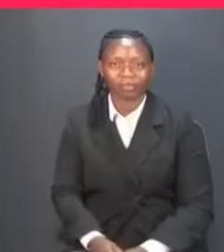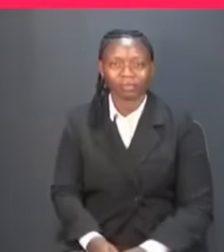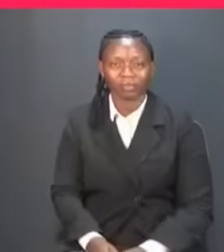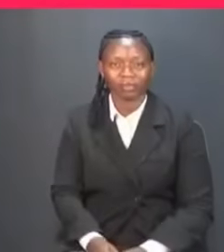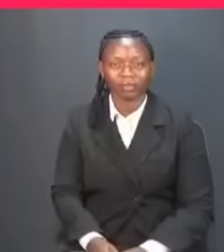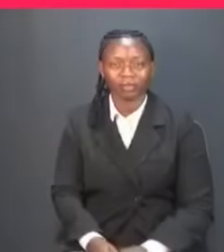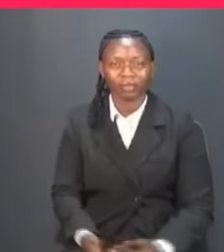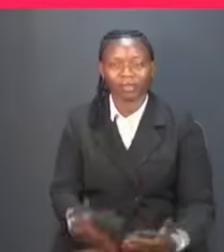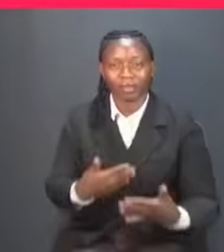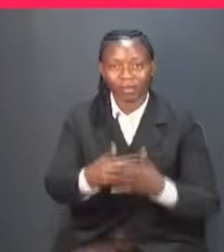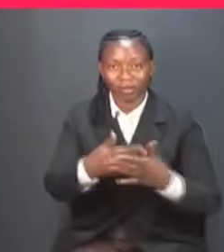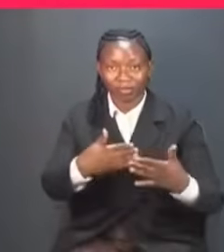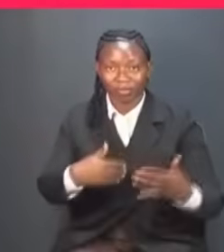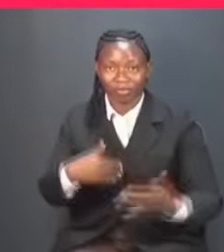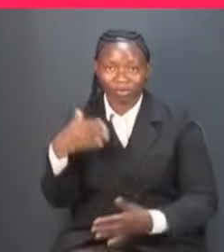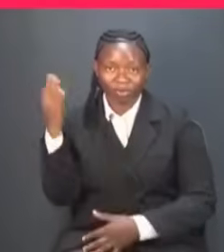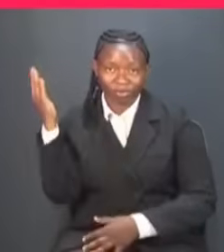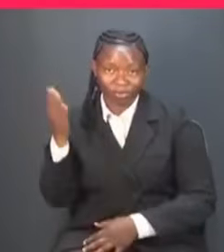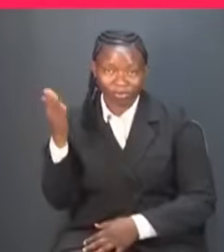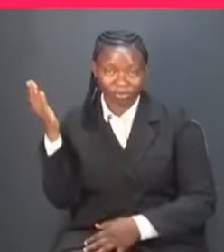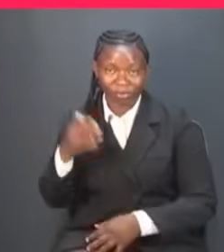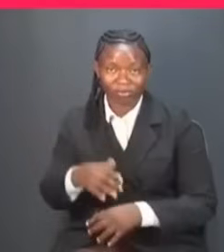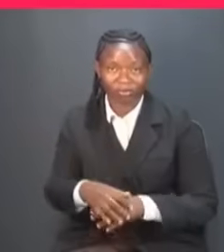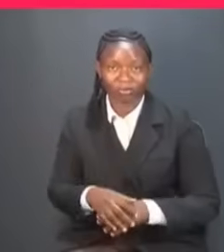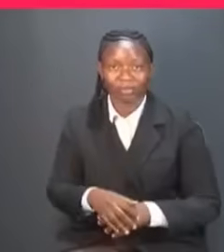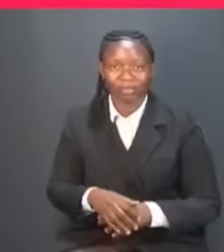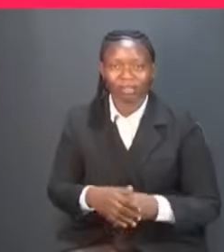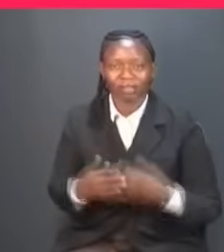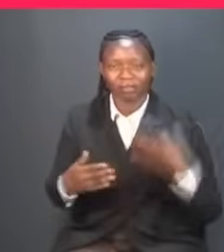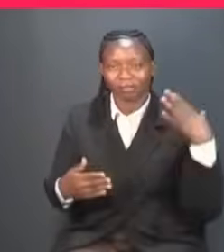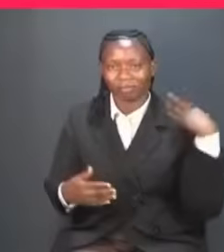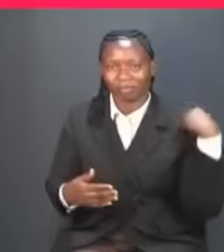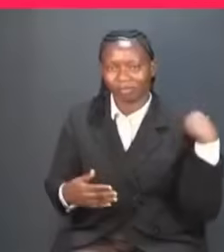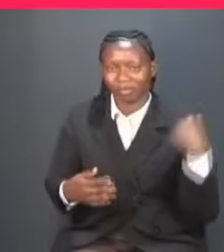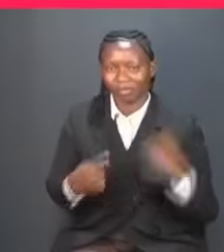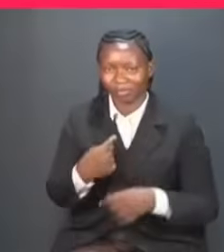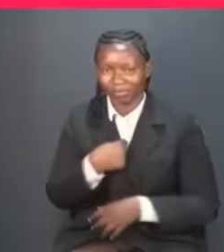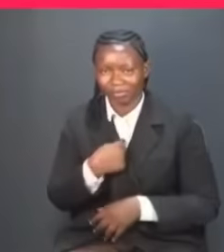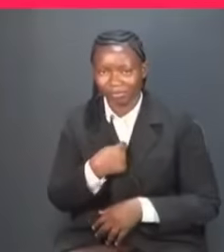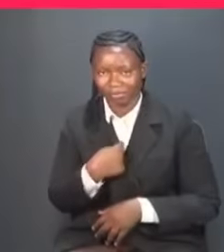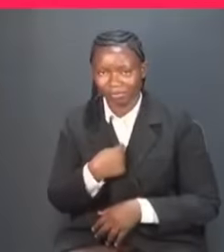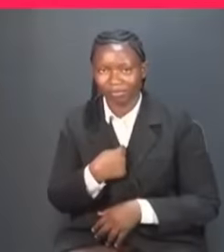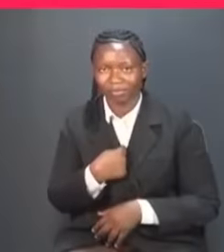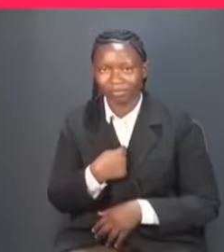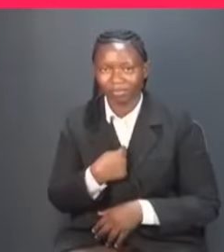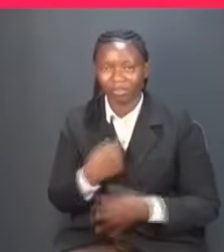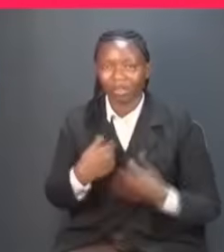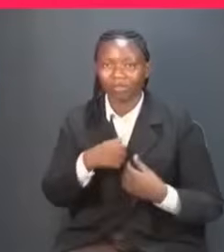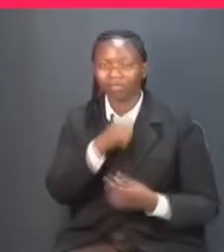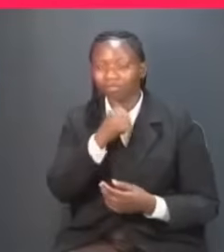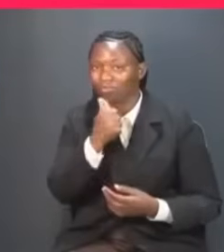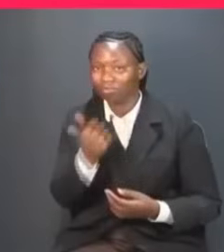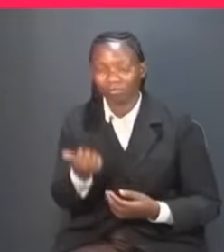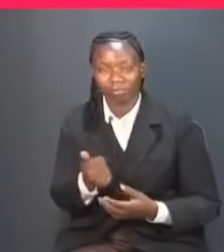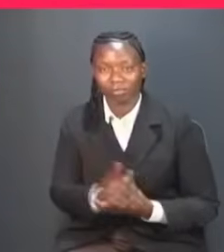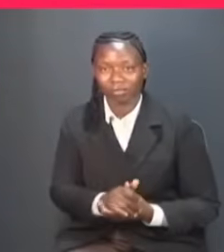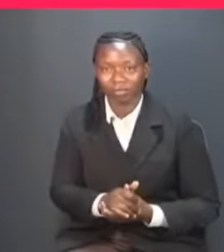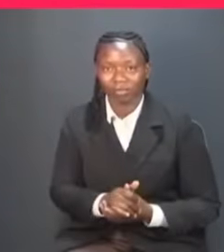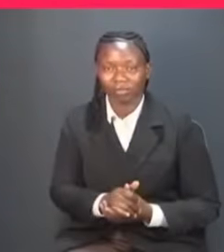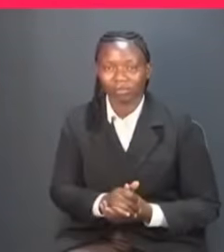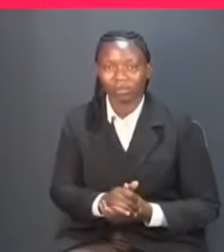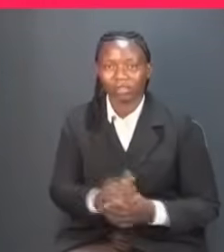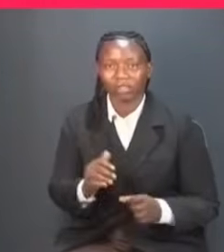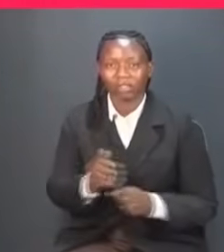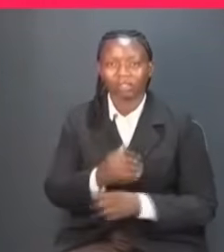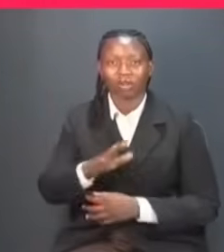Sorry, before statements, my attention has been drawn to the fact that we haven't taken the